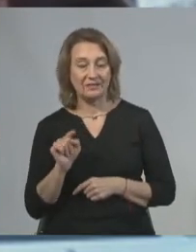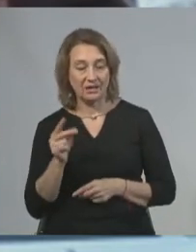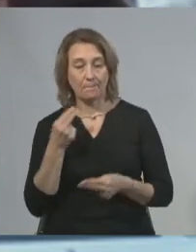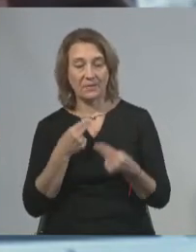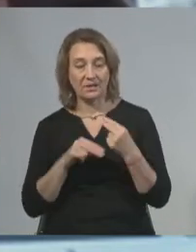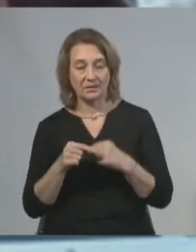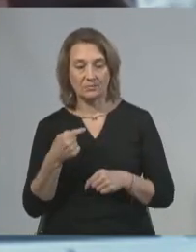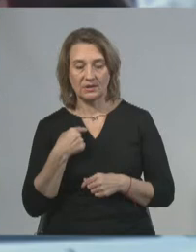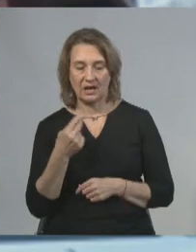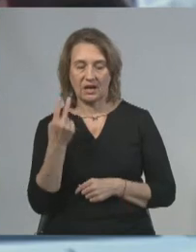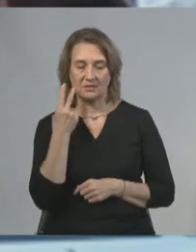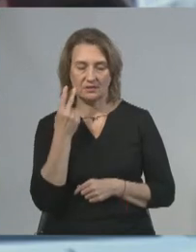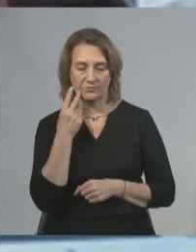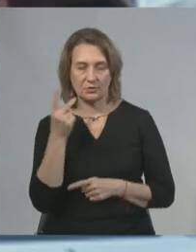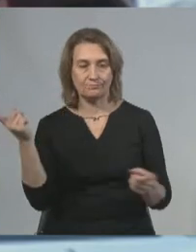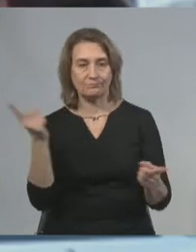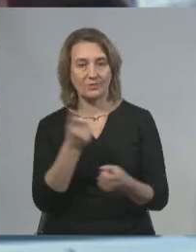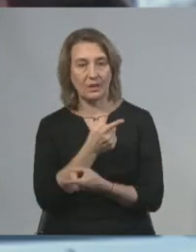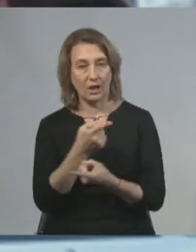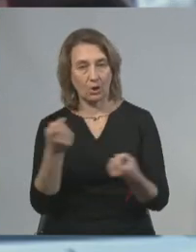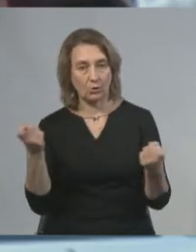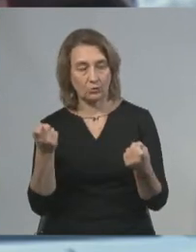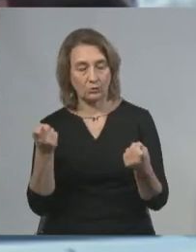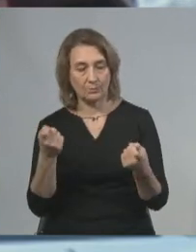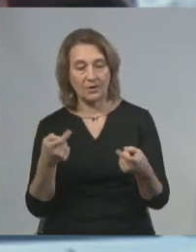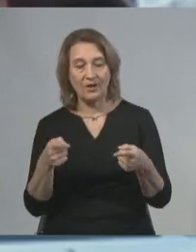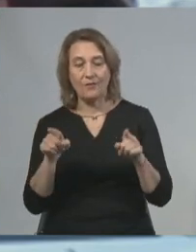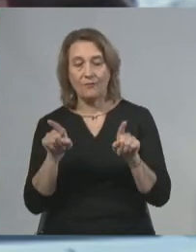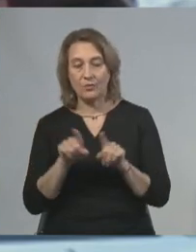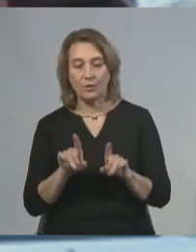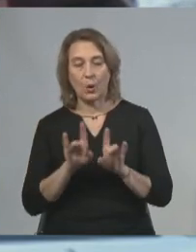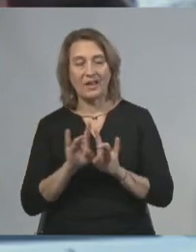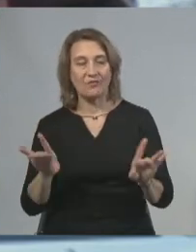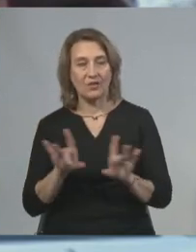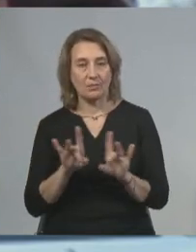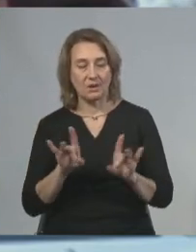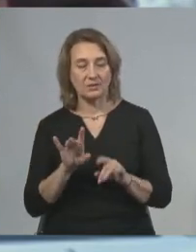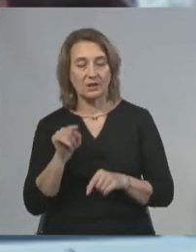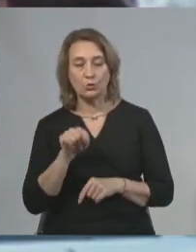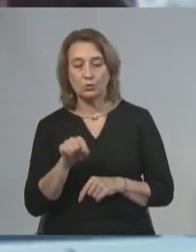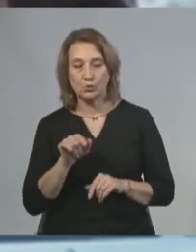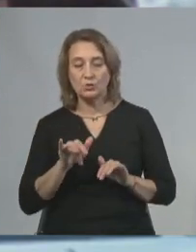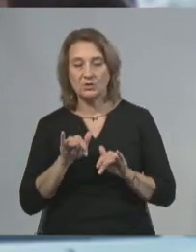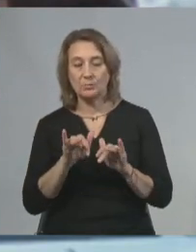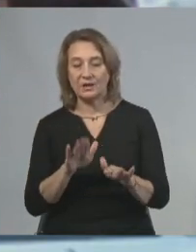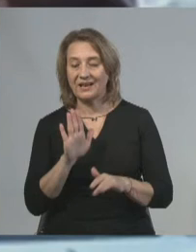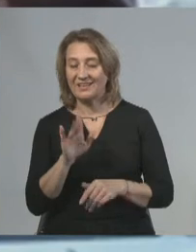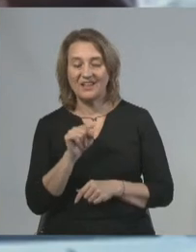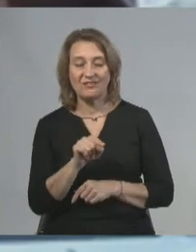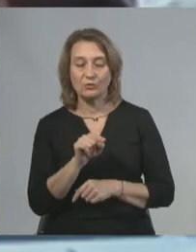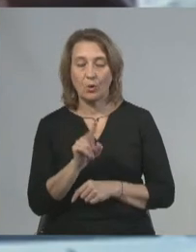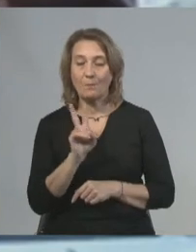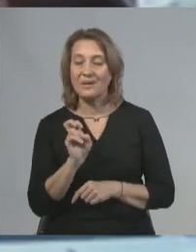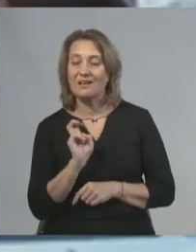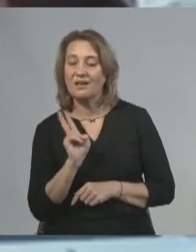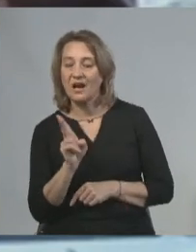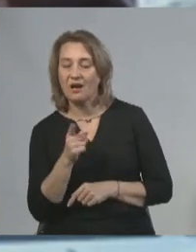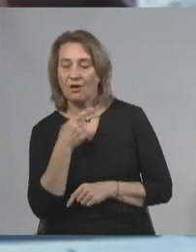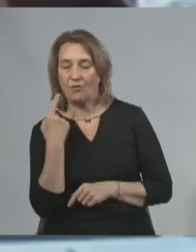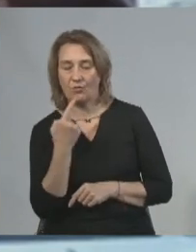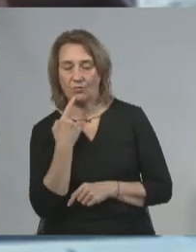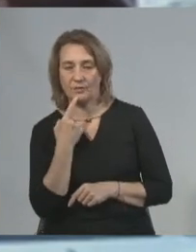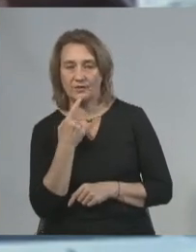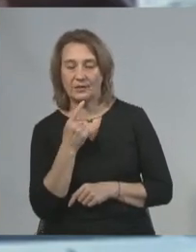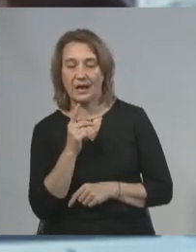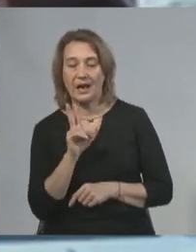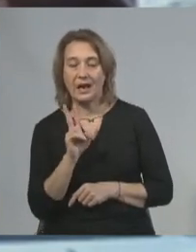emphasize in these cases it is not uh how you uh talk about a certain case it's how you uh how you deal with these